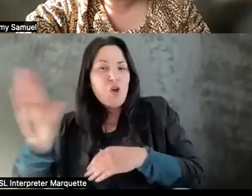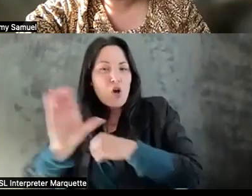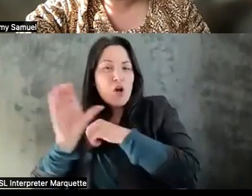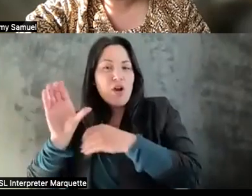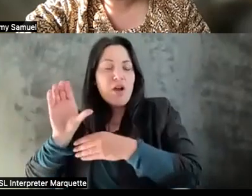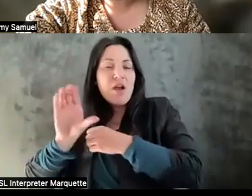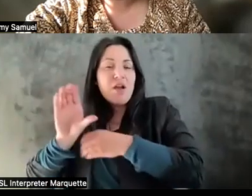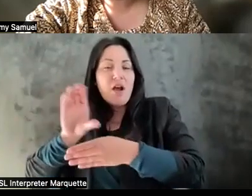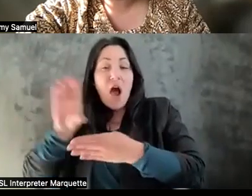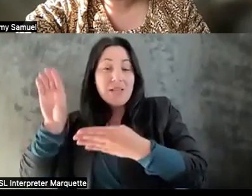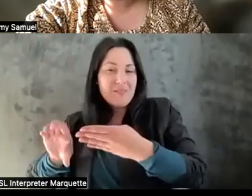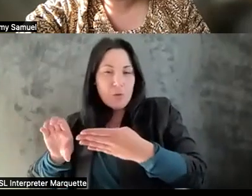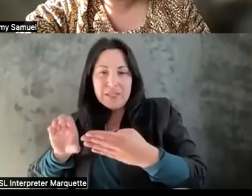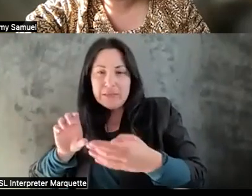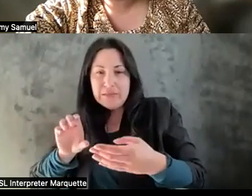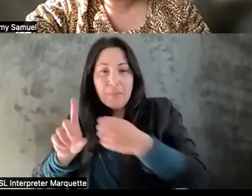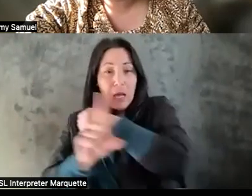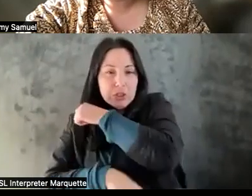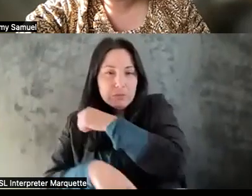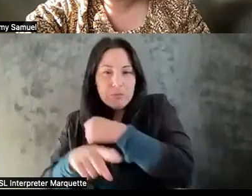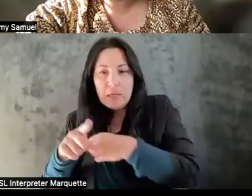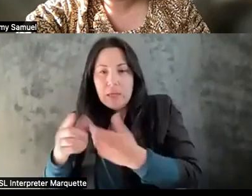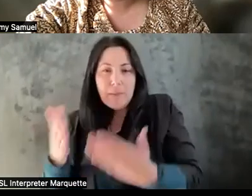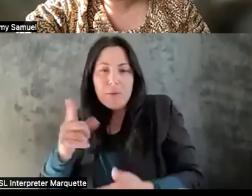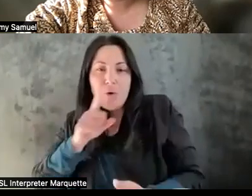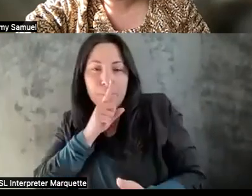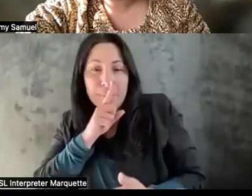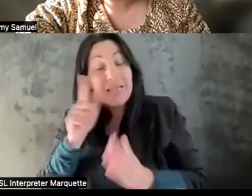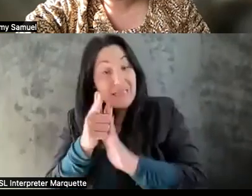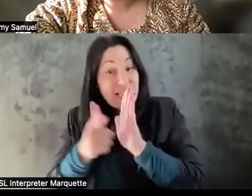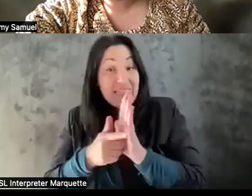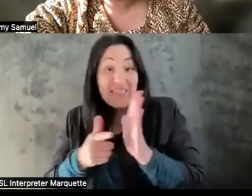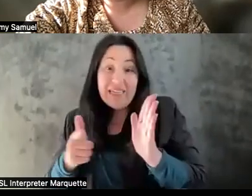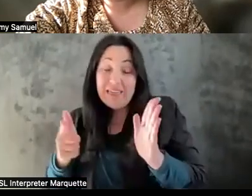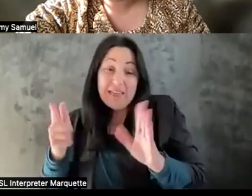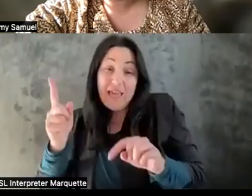legally are not allowed to give that information out, but I can promise you, we